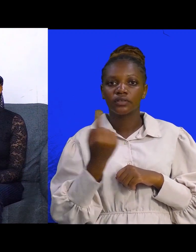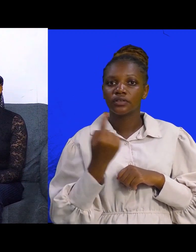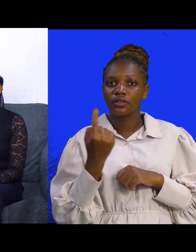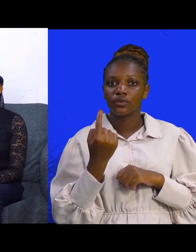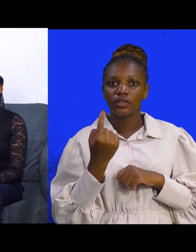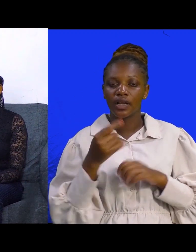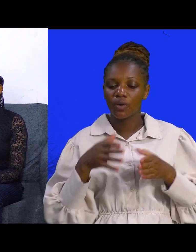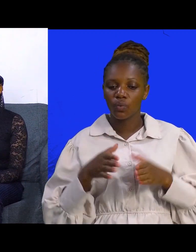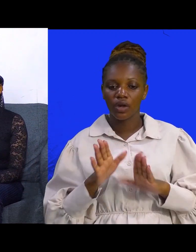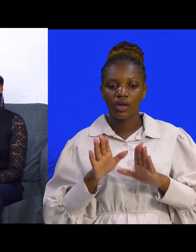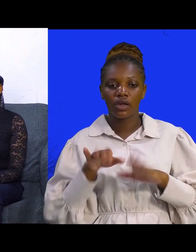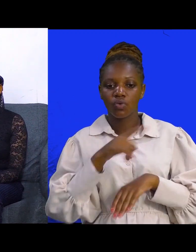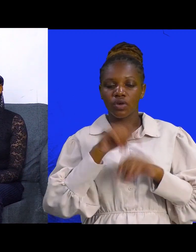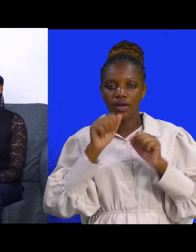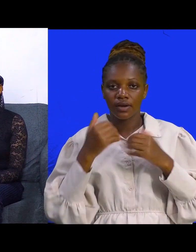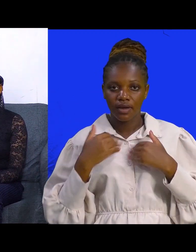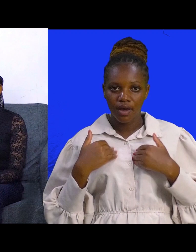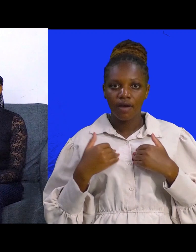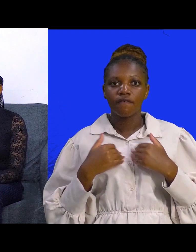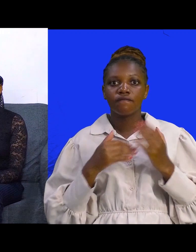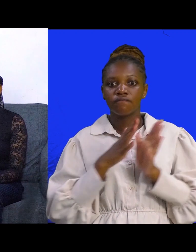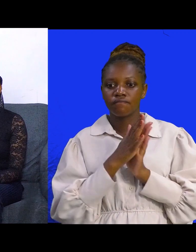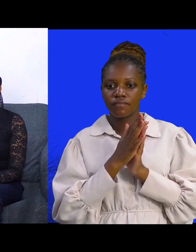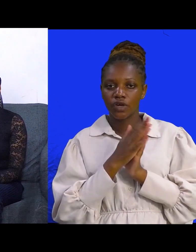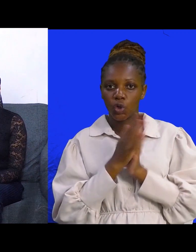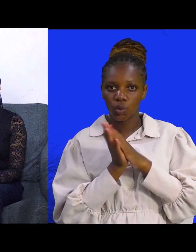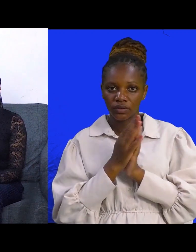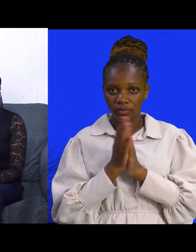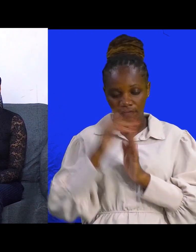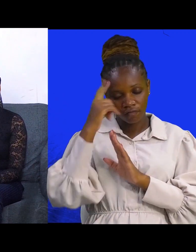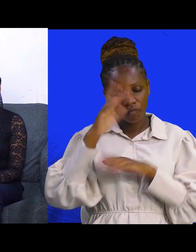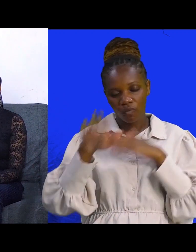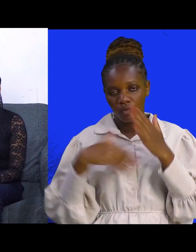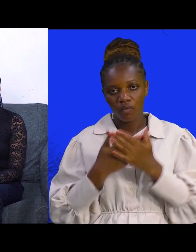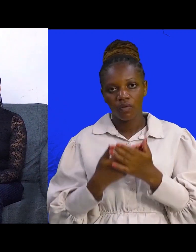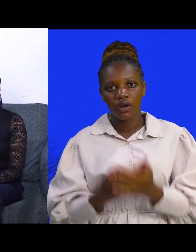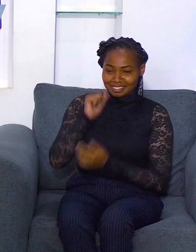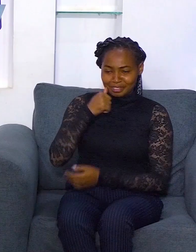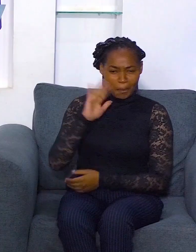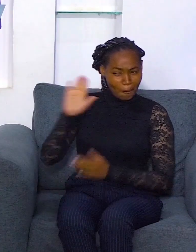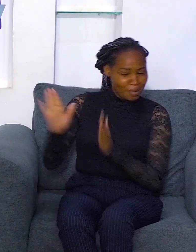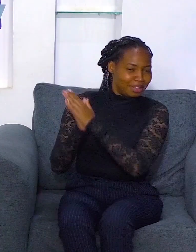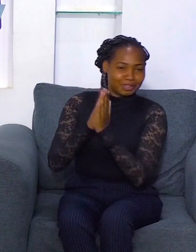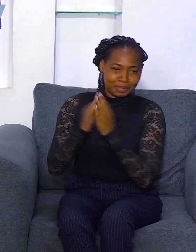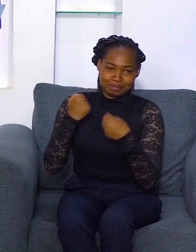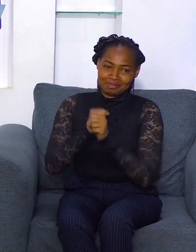it's the only form of art that can cut across if well packaged.